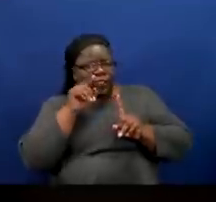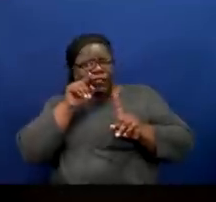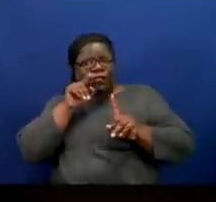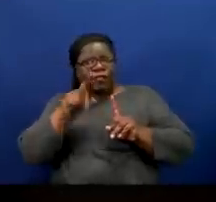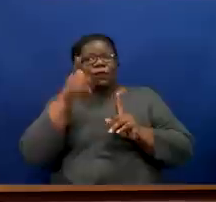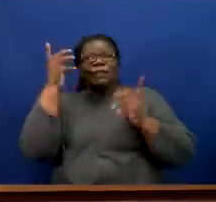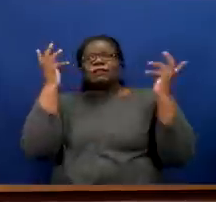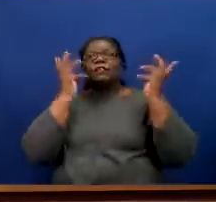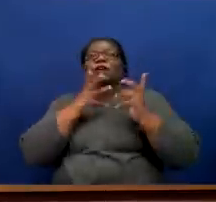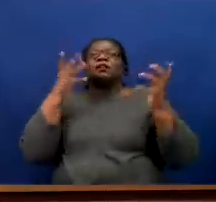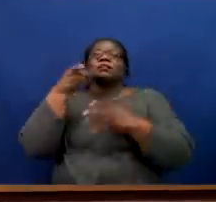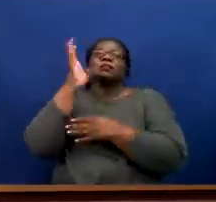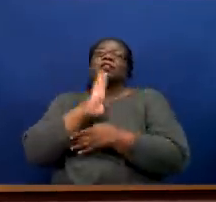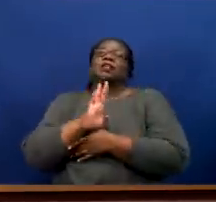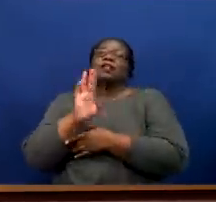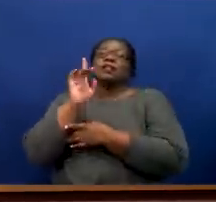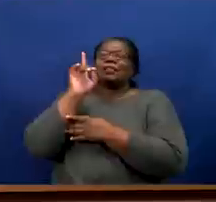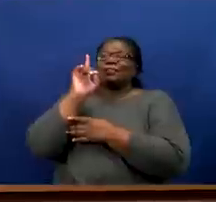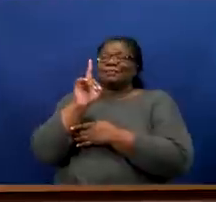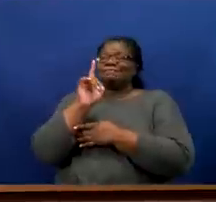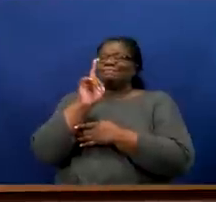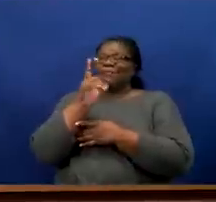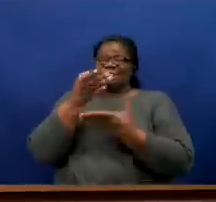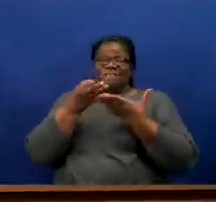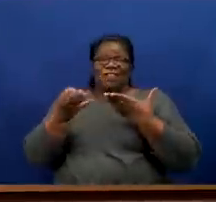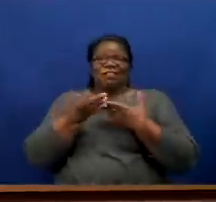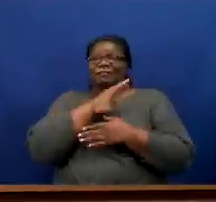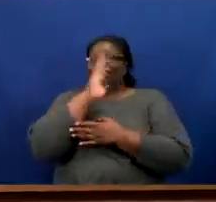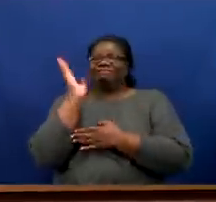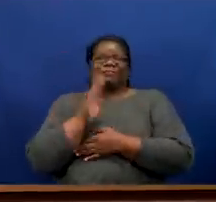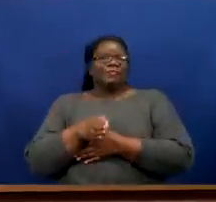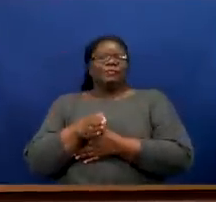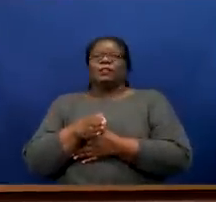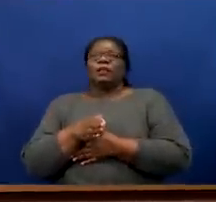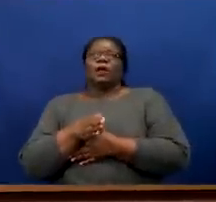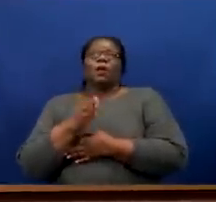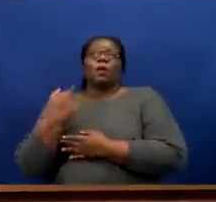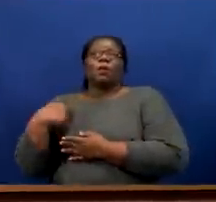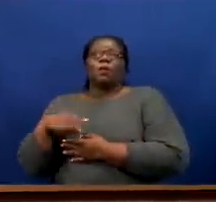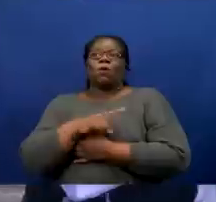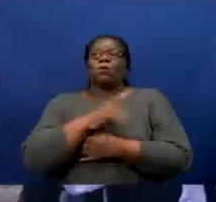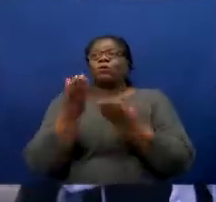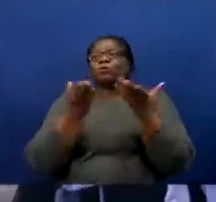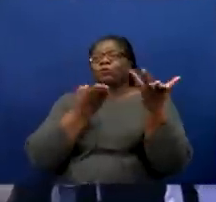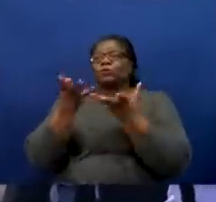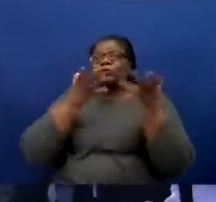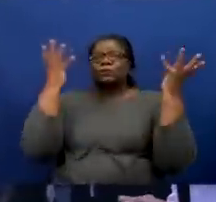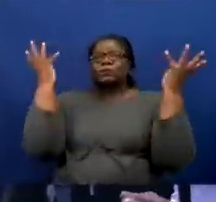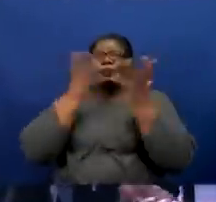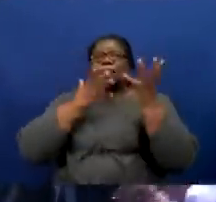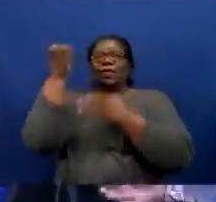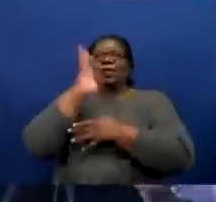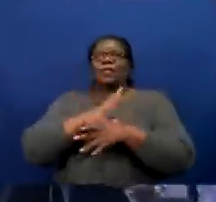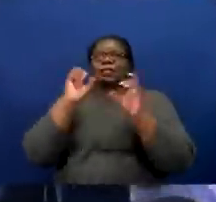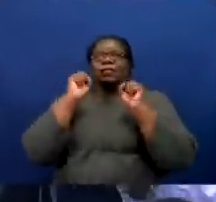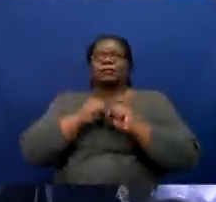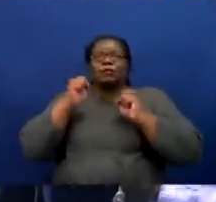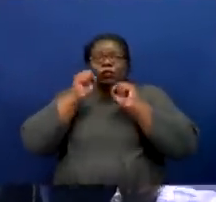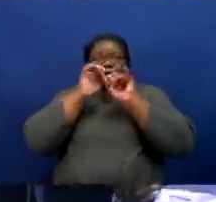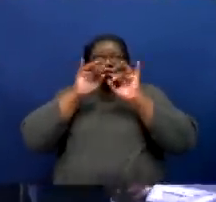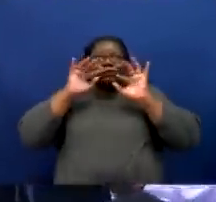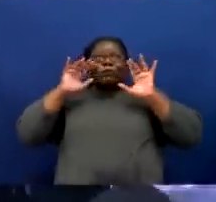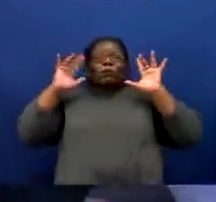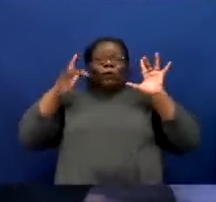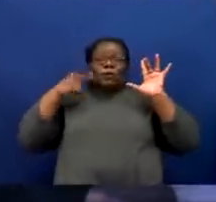God. In Him there is no failure. You've got an awesome God. He is able to do exceeding